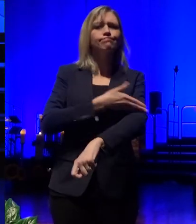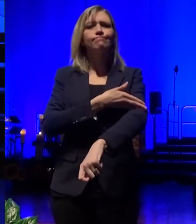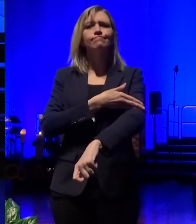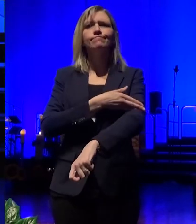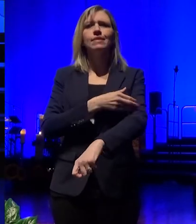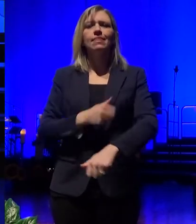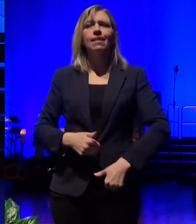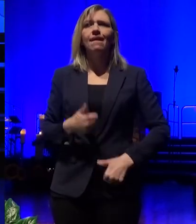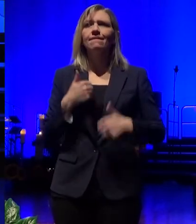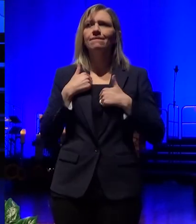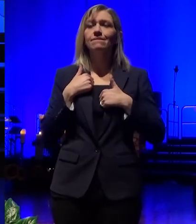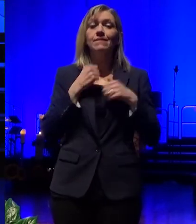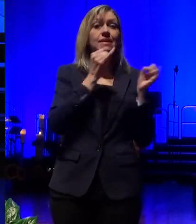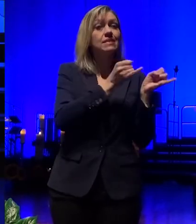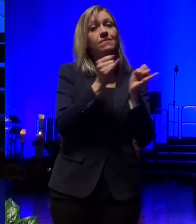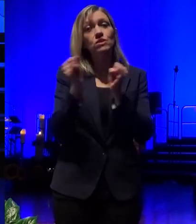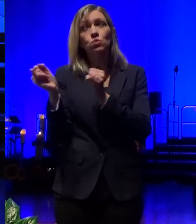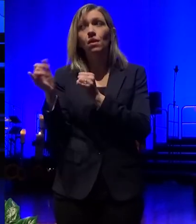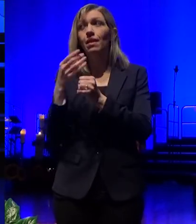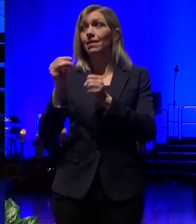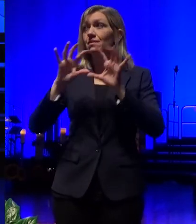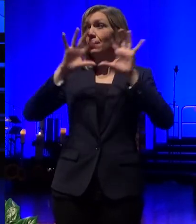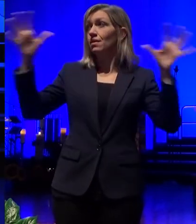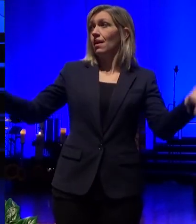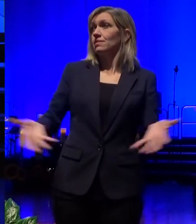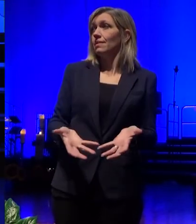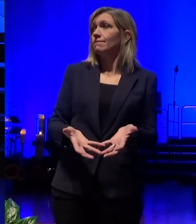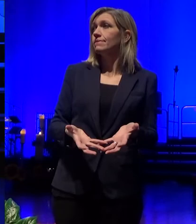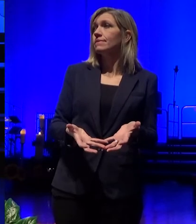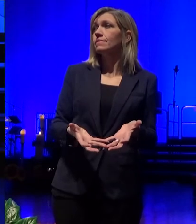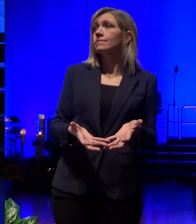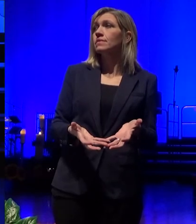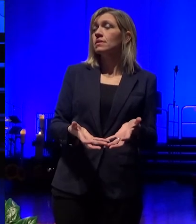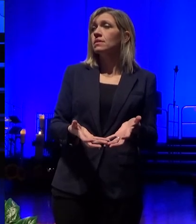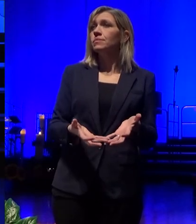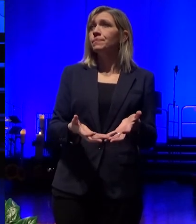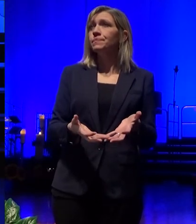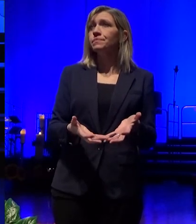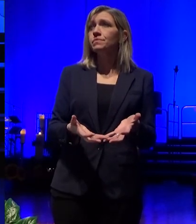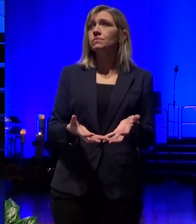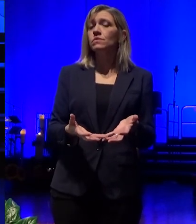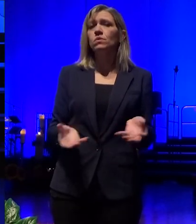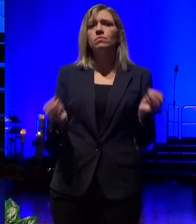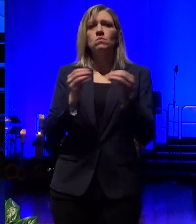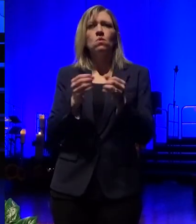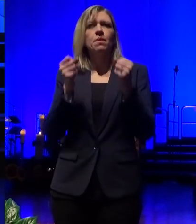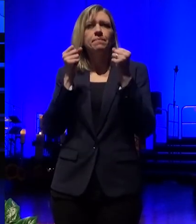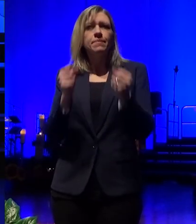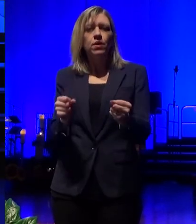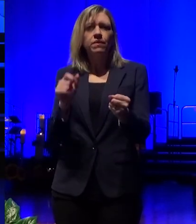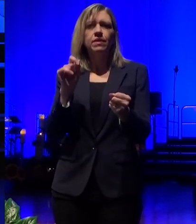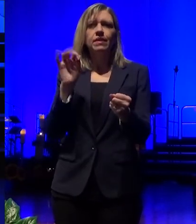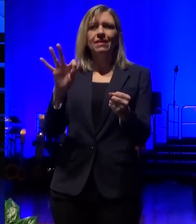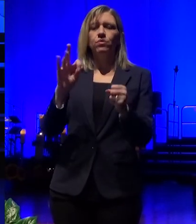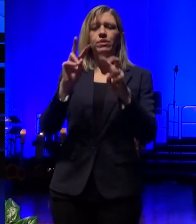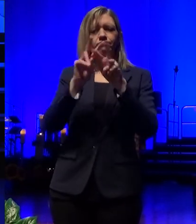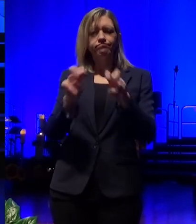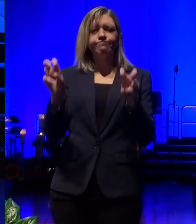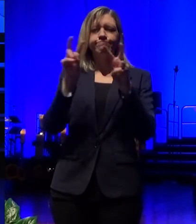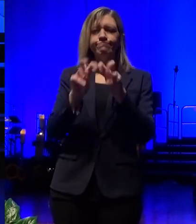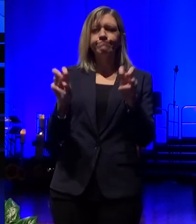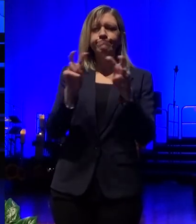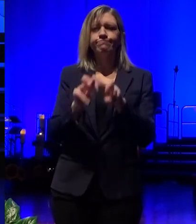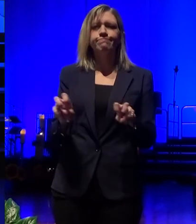lives individually and collectively, we are more powerful if we begin to